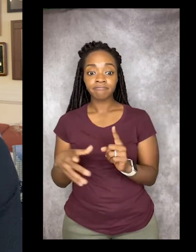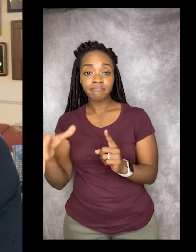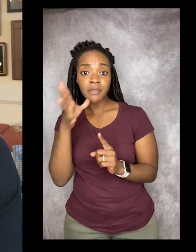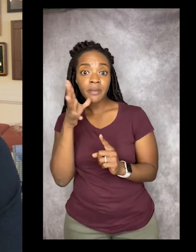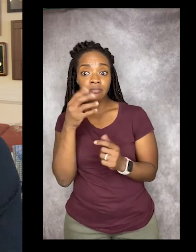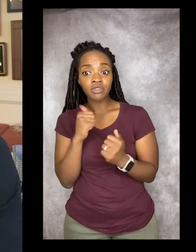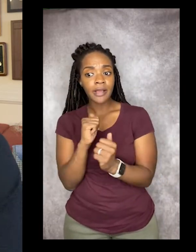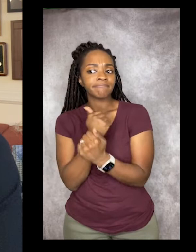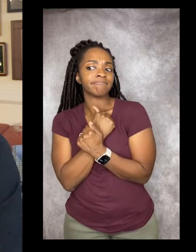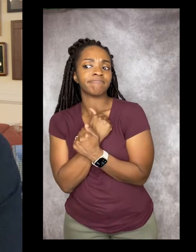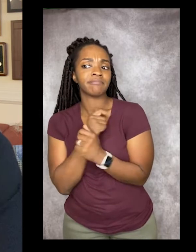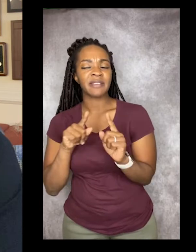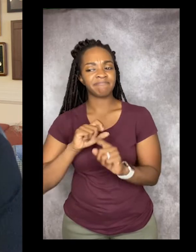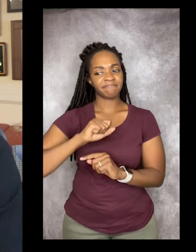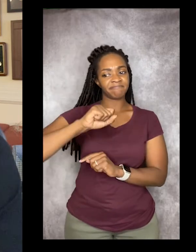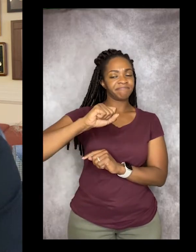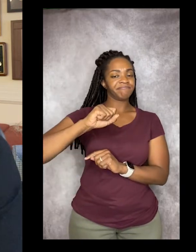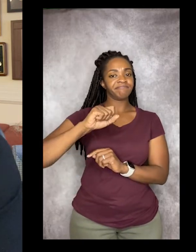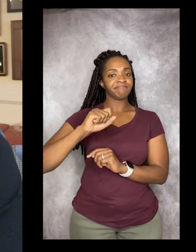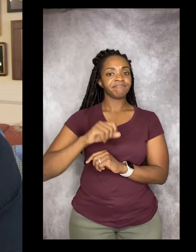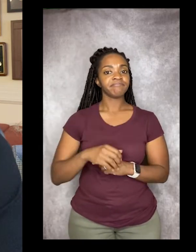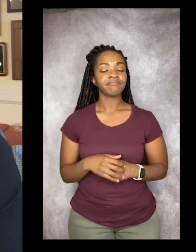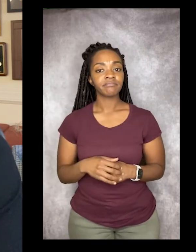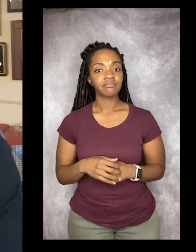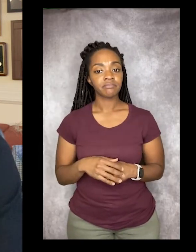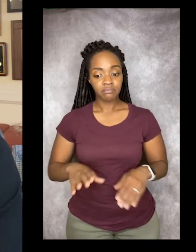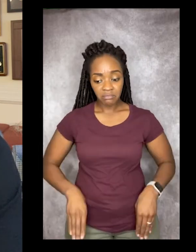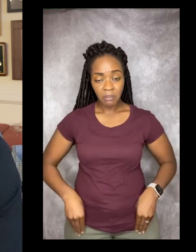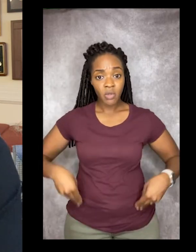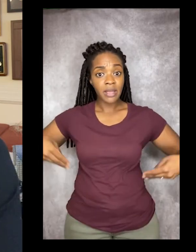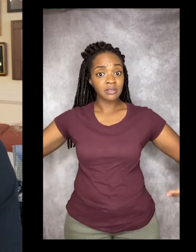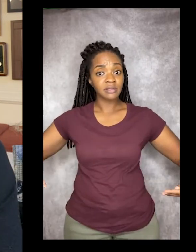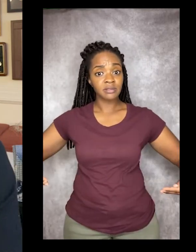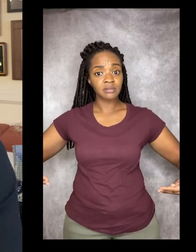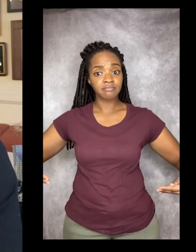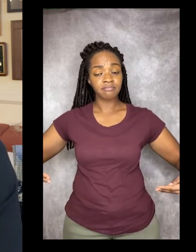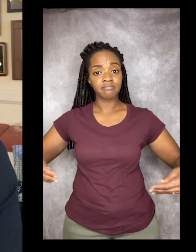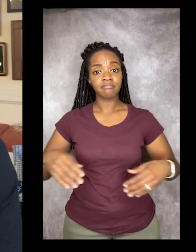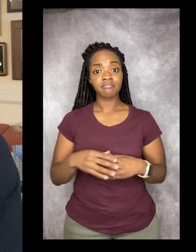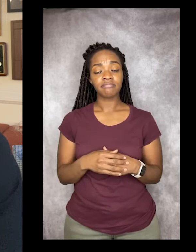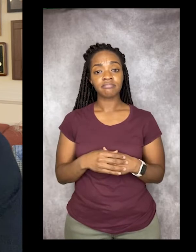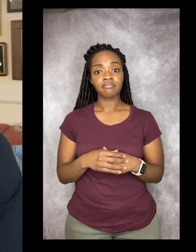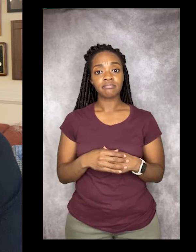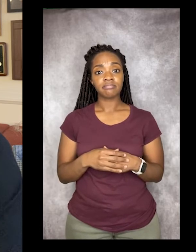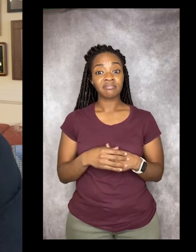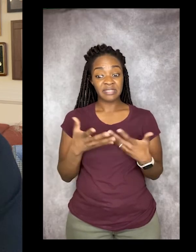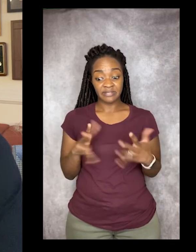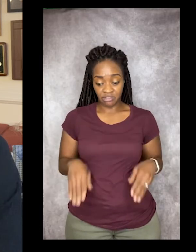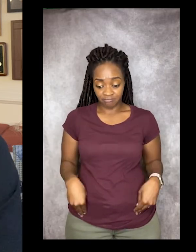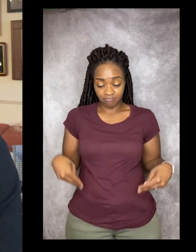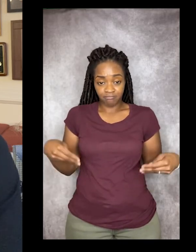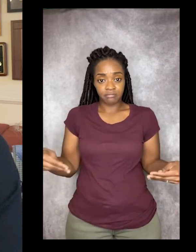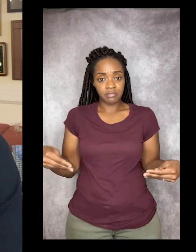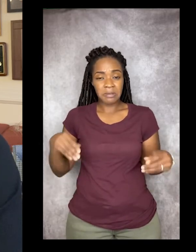tried to hug her, but she held him off. Pull your pockets out, she told him. After he'd done so,